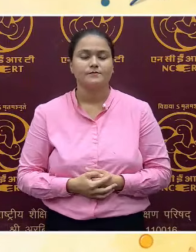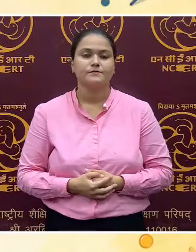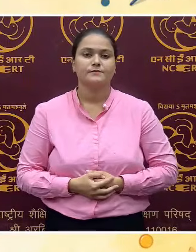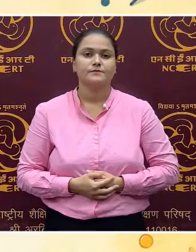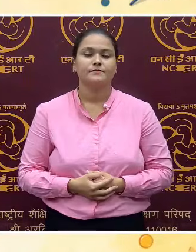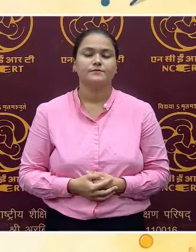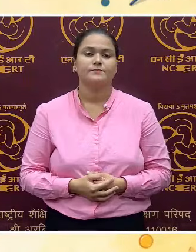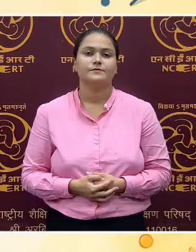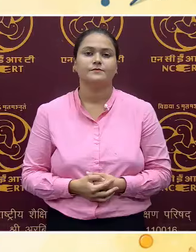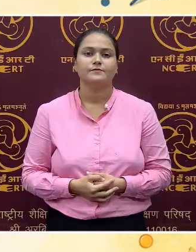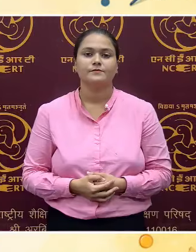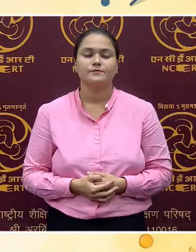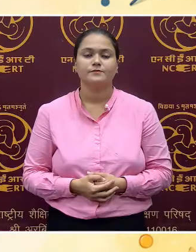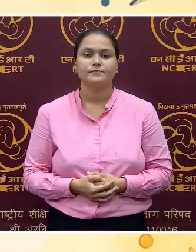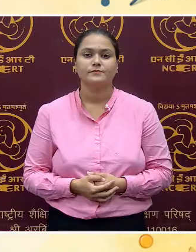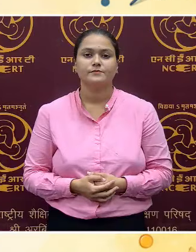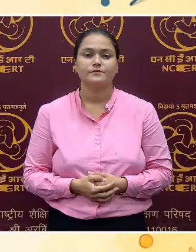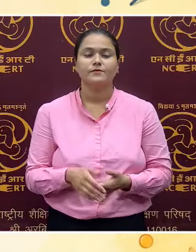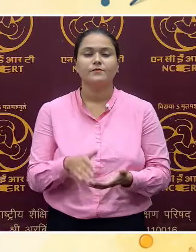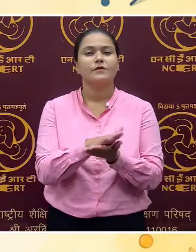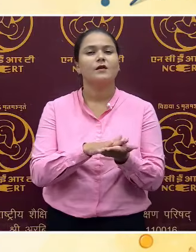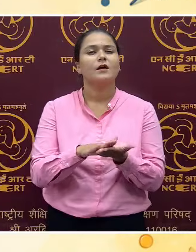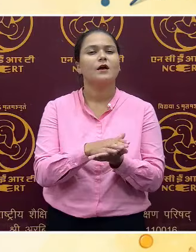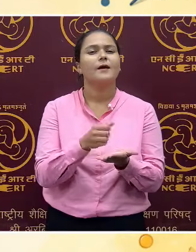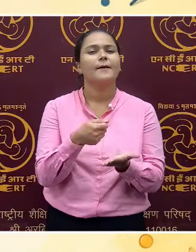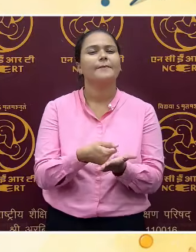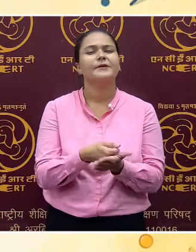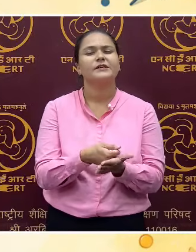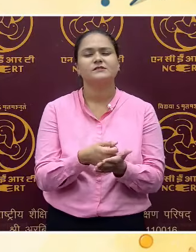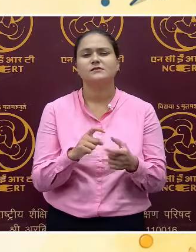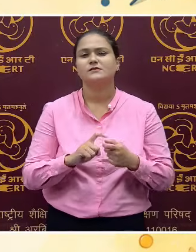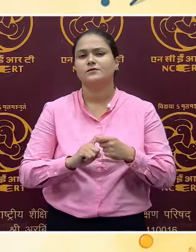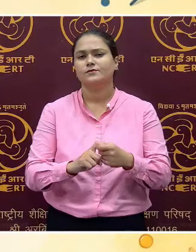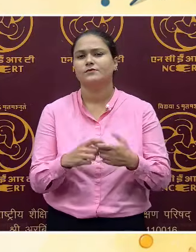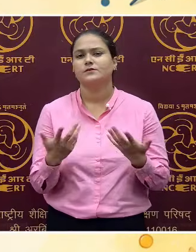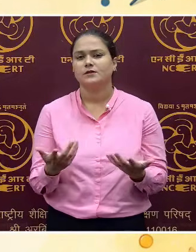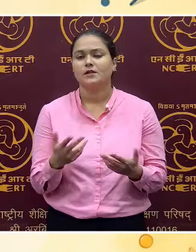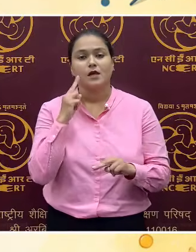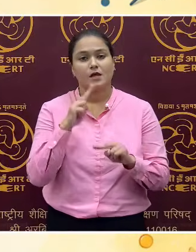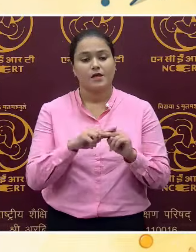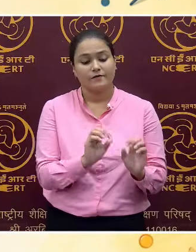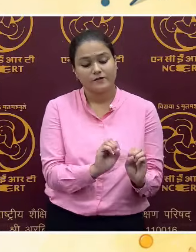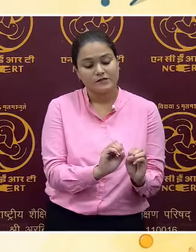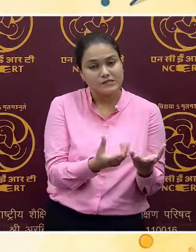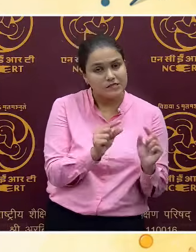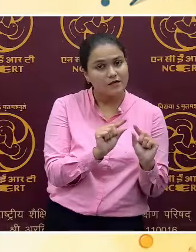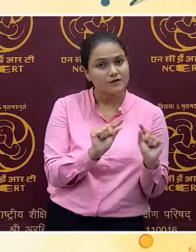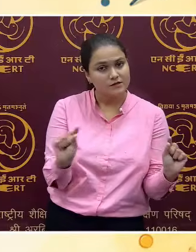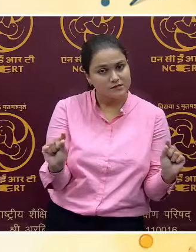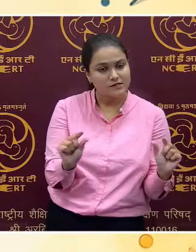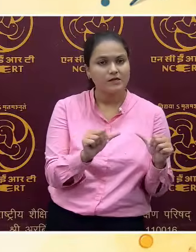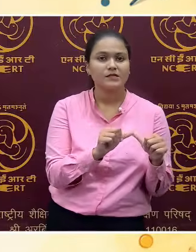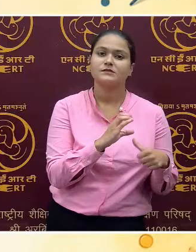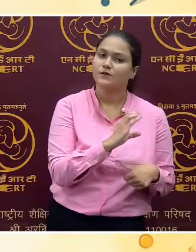voice. So the basic question who or what, if it begins the sentence, that is active voice. If it ends